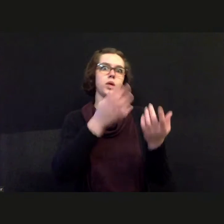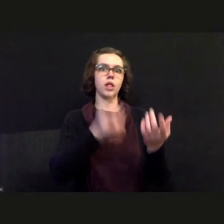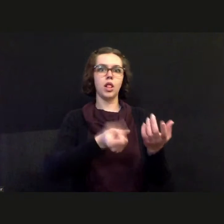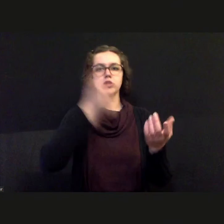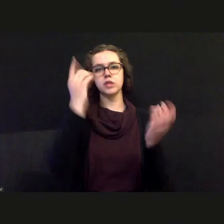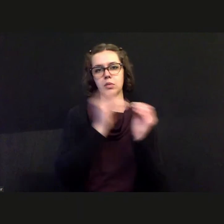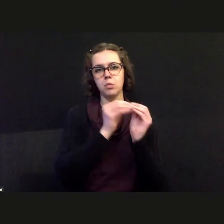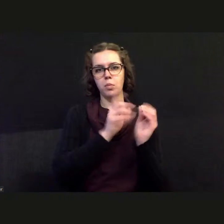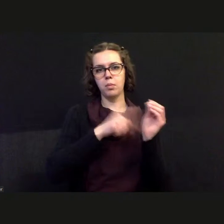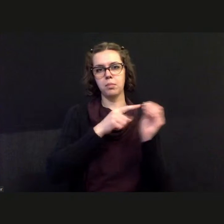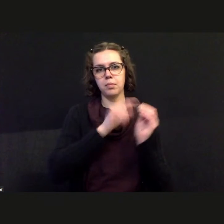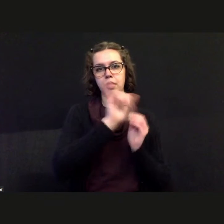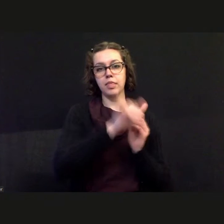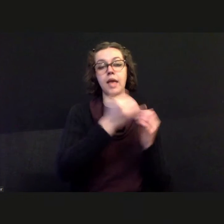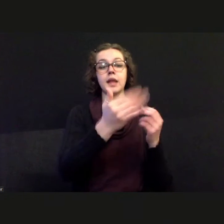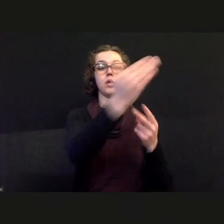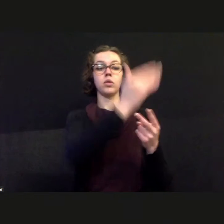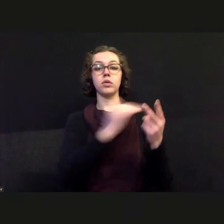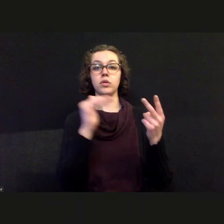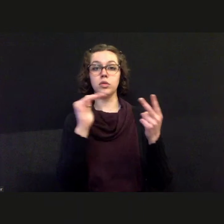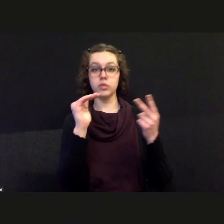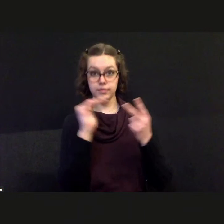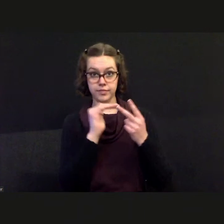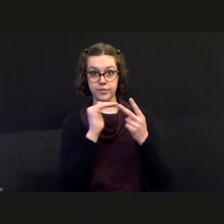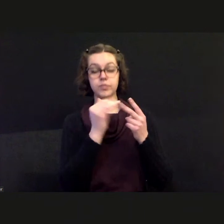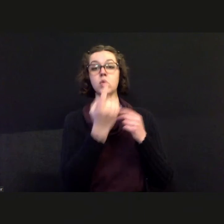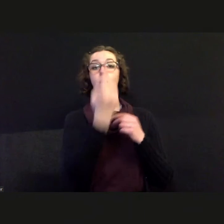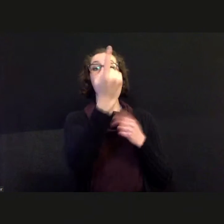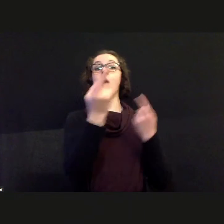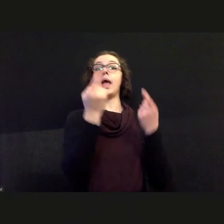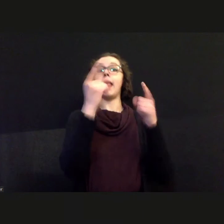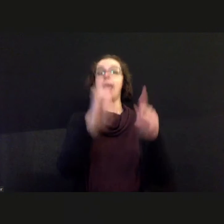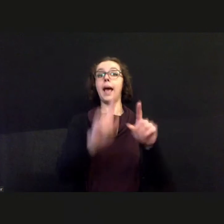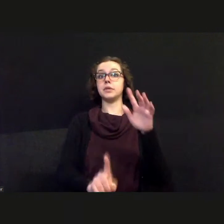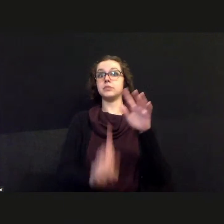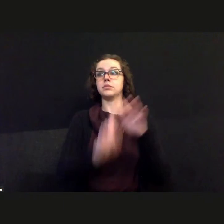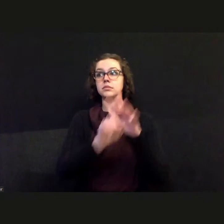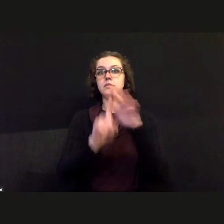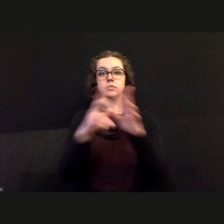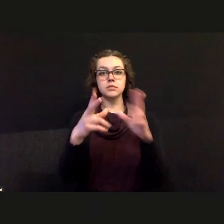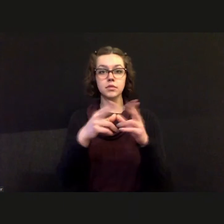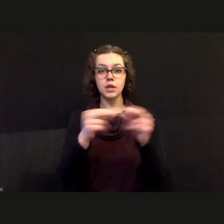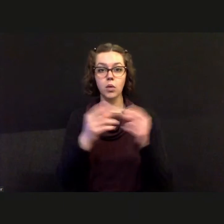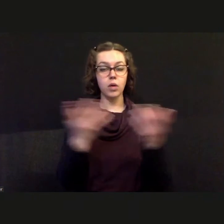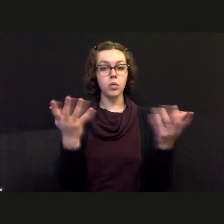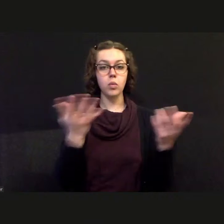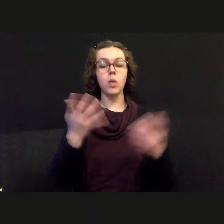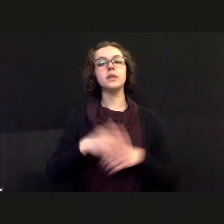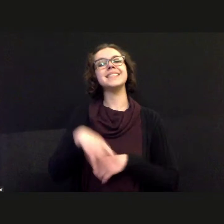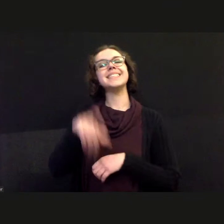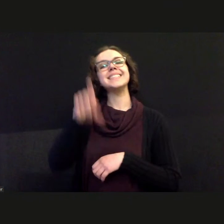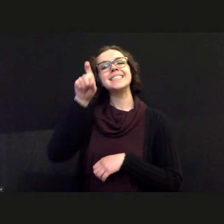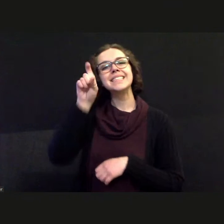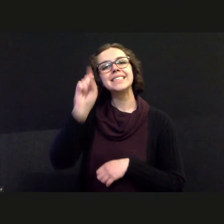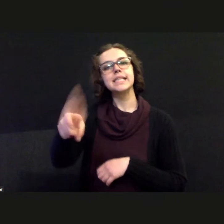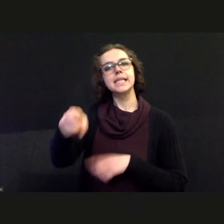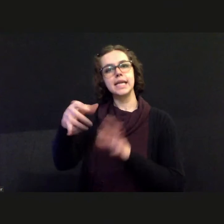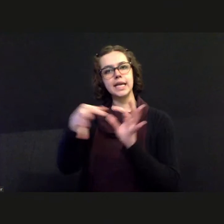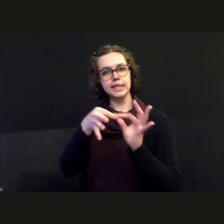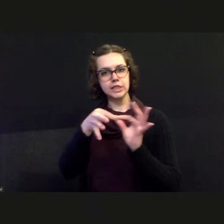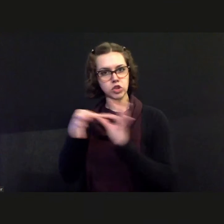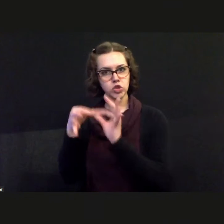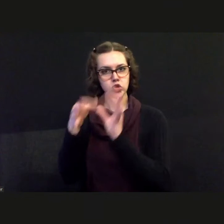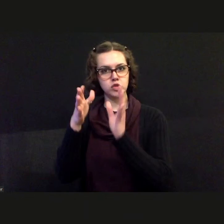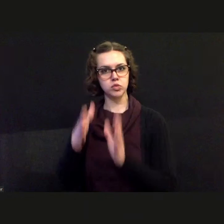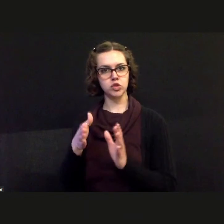the next question, one of the things that came up in Nicaragua frequently was the need for interpreters, and interpreters were very rare